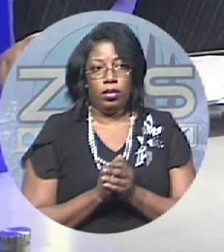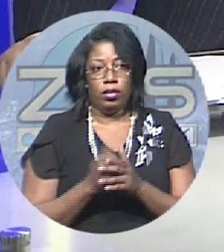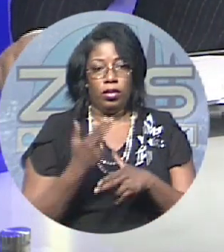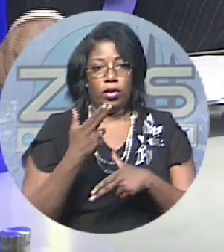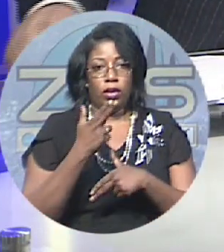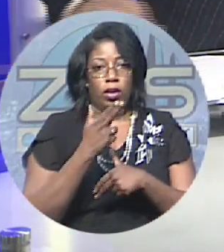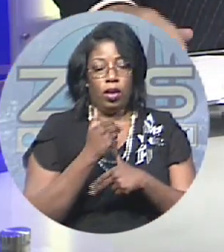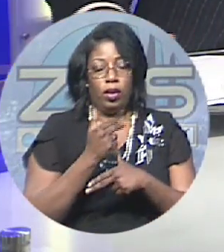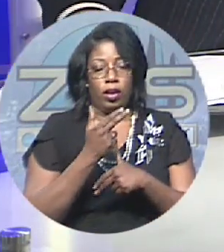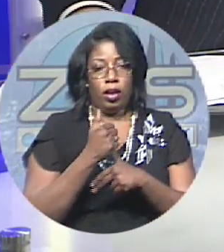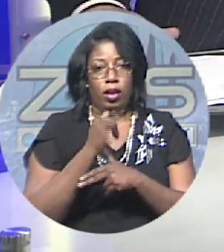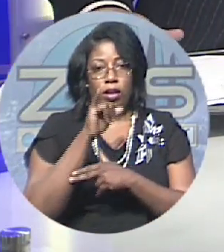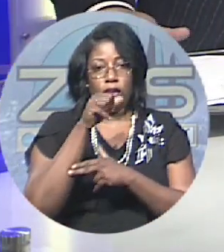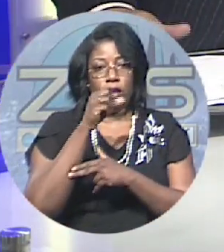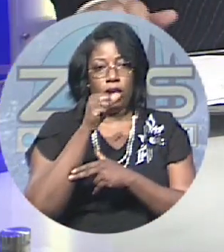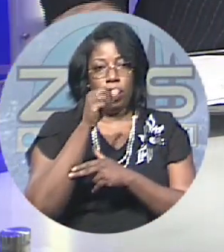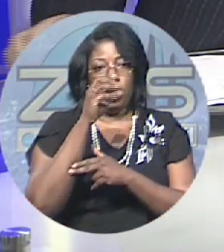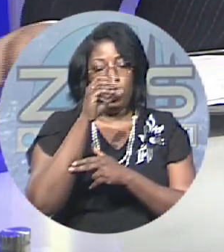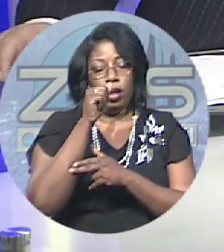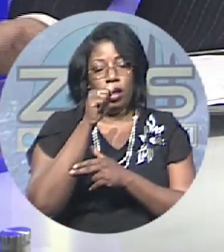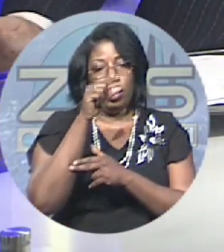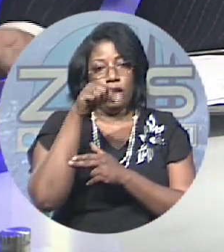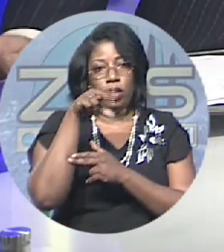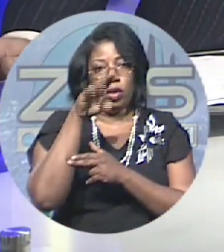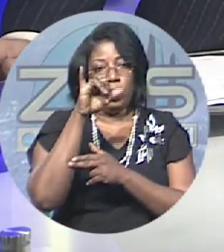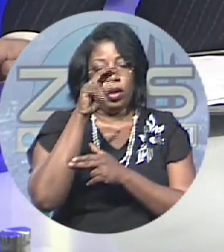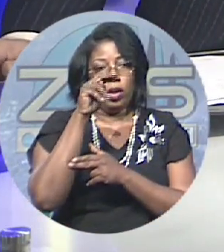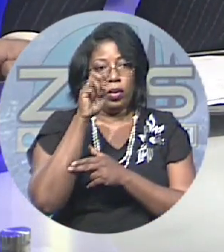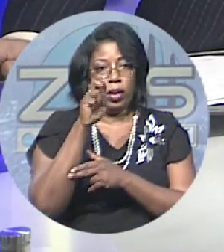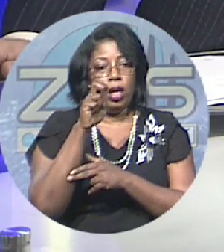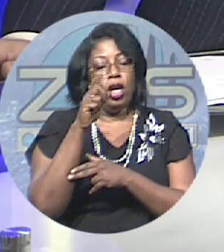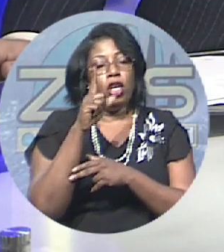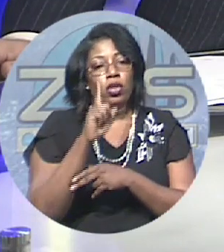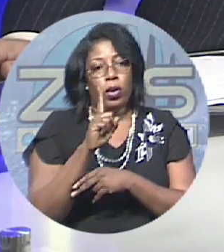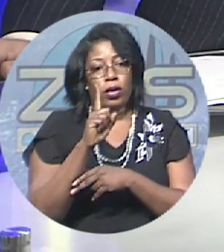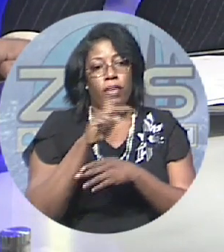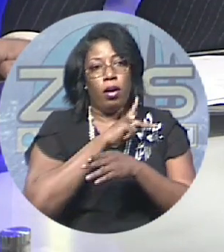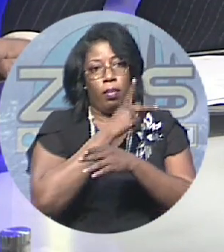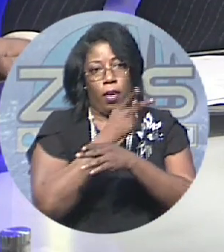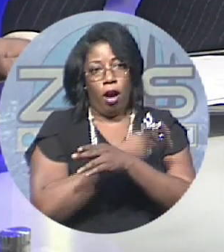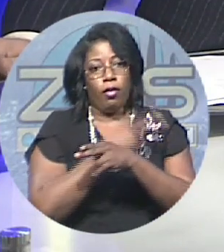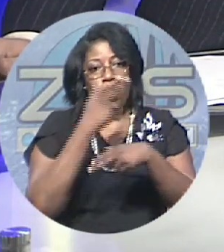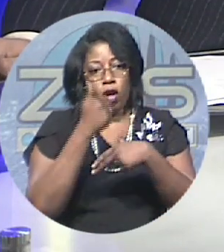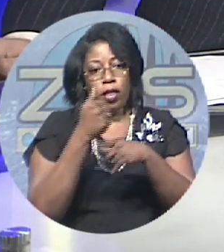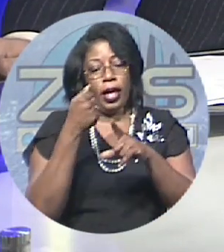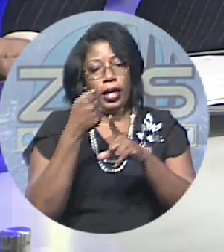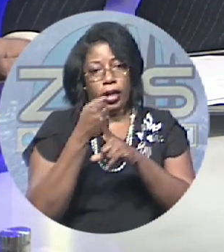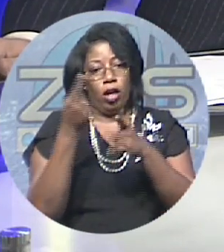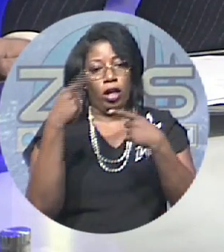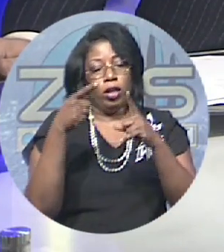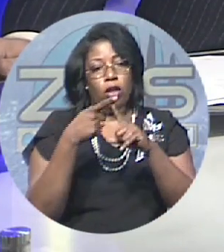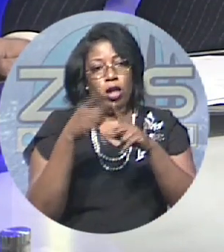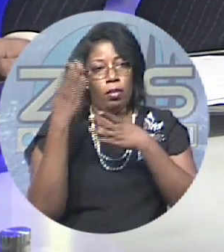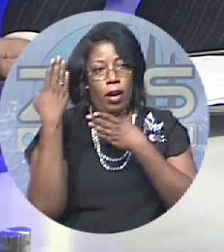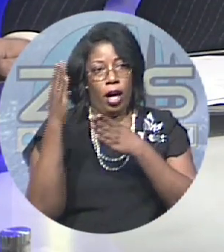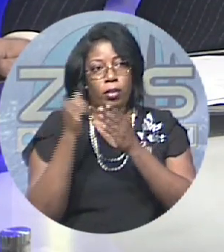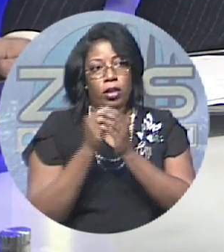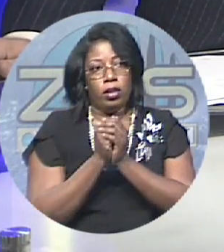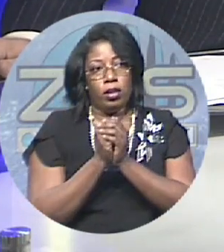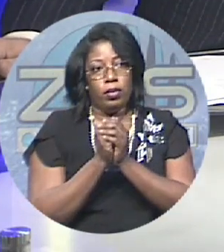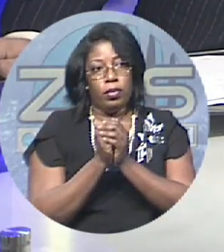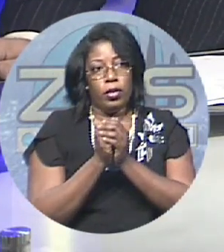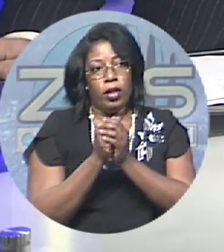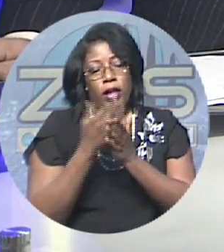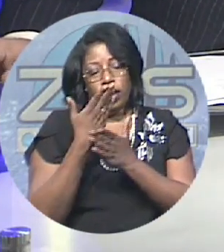Hurricane Joaquin is one of the most powerful to have ever hit the Bahamas. Now, it was a very weird storm, and so there were